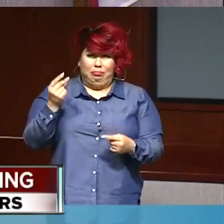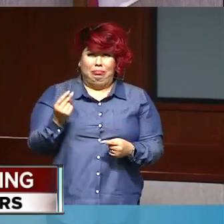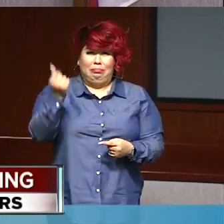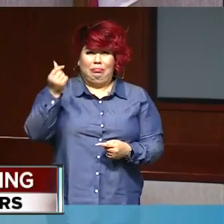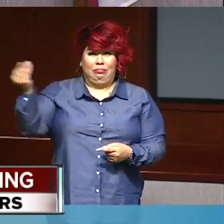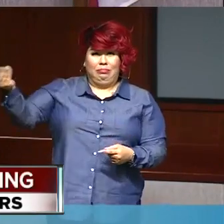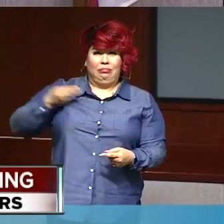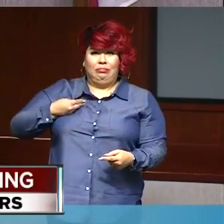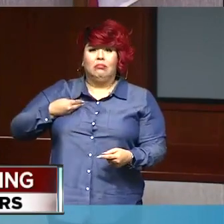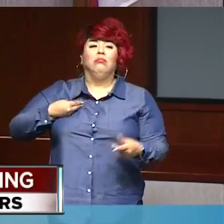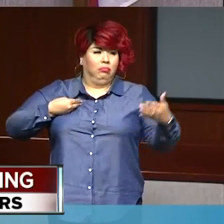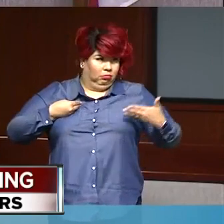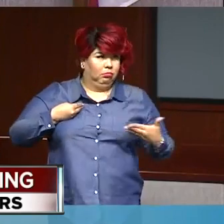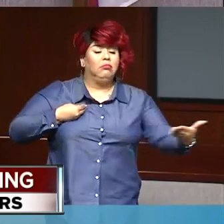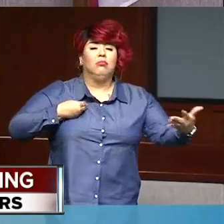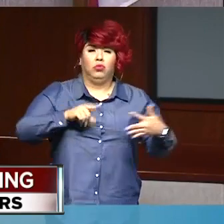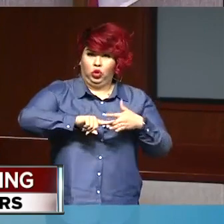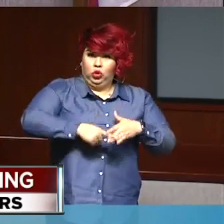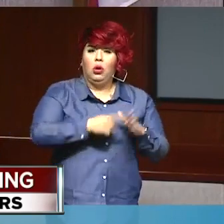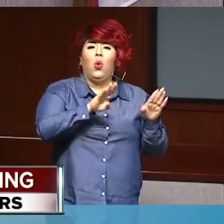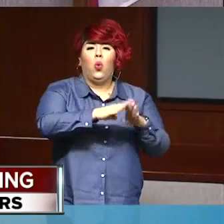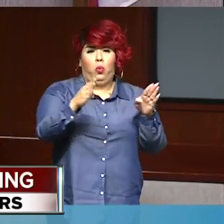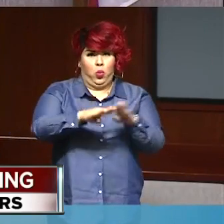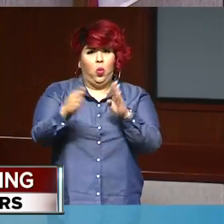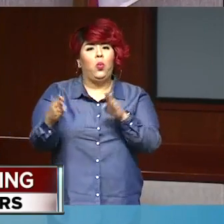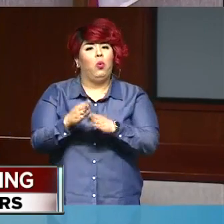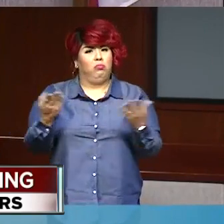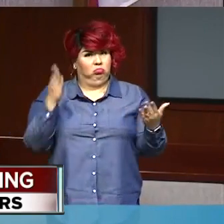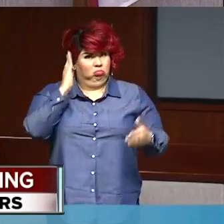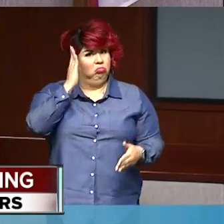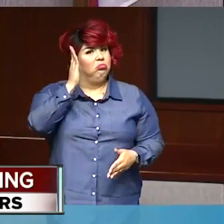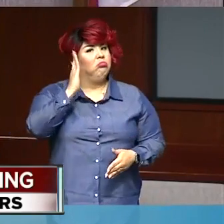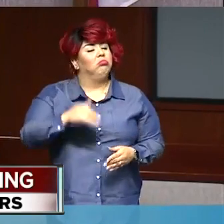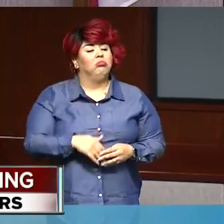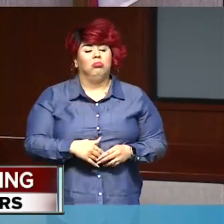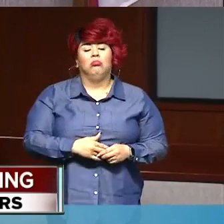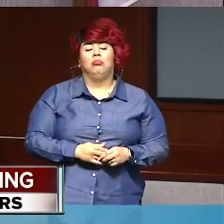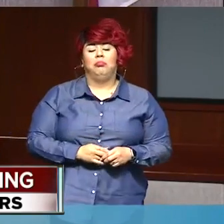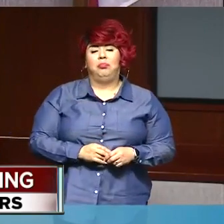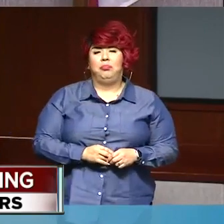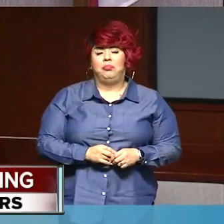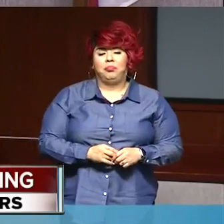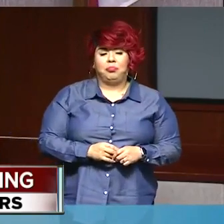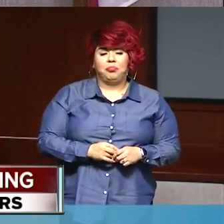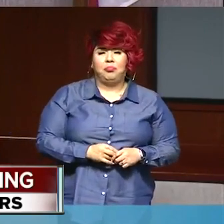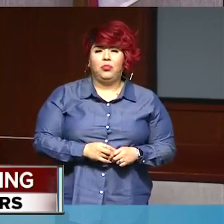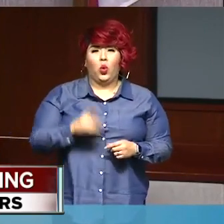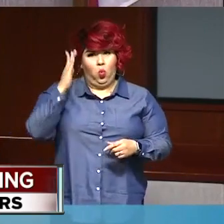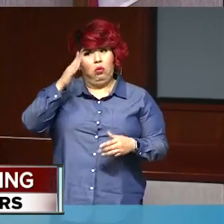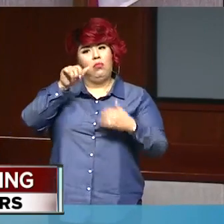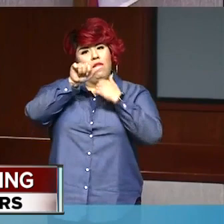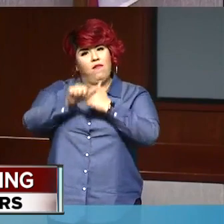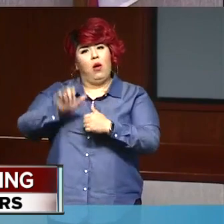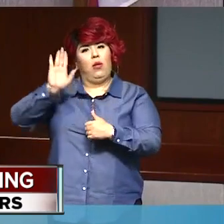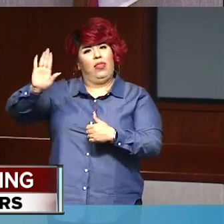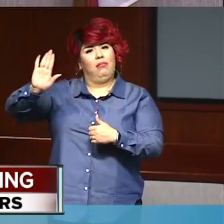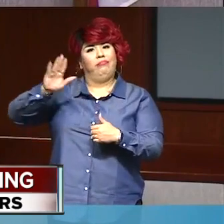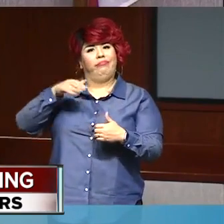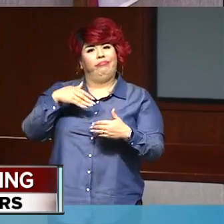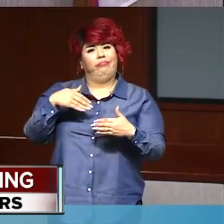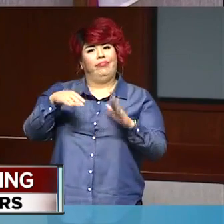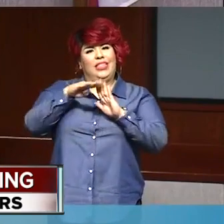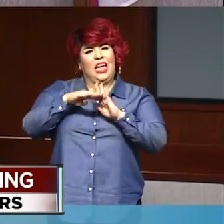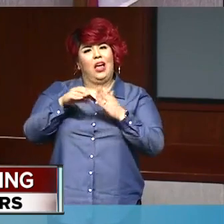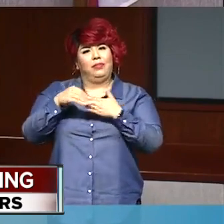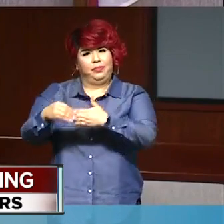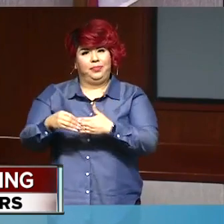guidance, we will begin opening those businesses as quickly as possible under that state guidance. So with